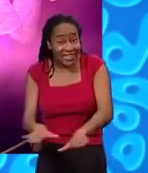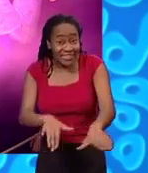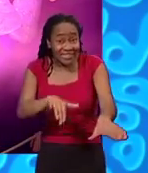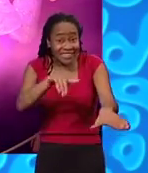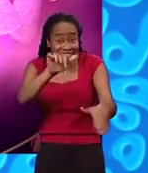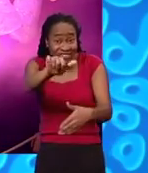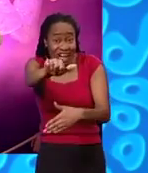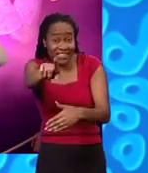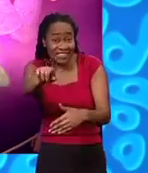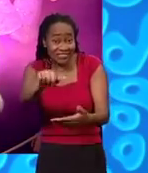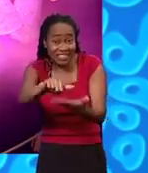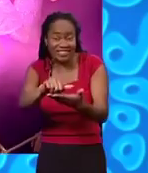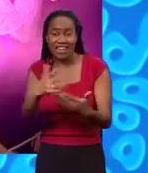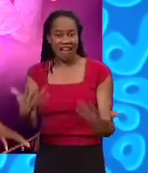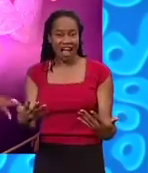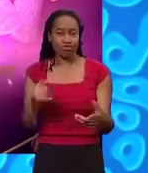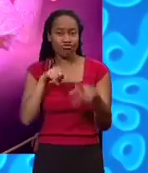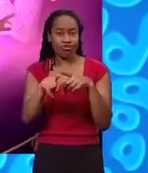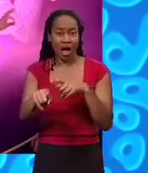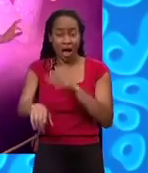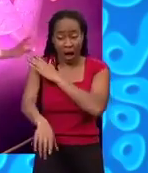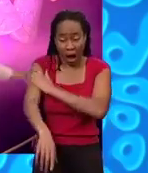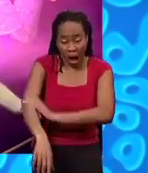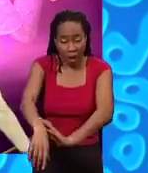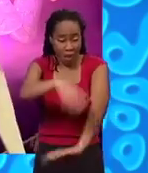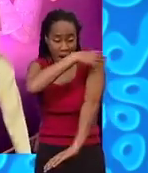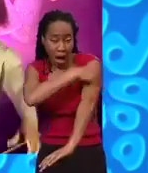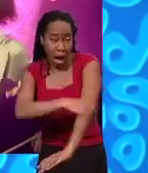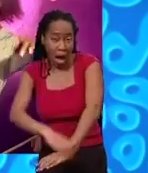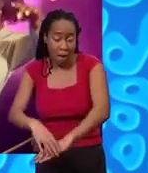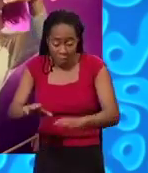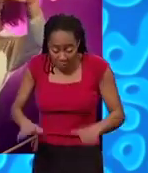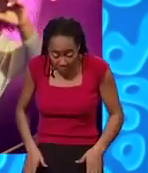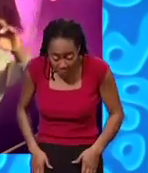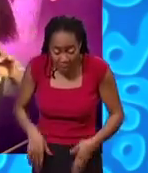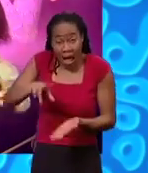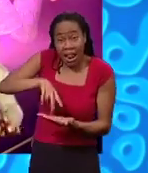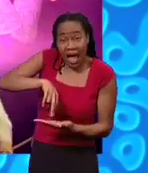it. Let's try both our arms and legs together, like this.